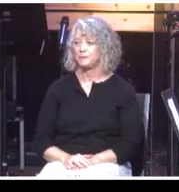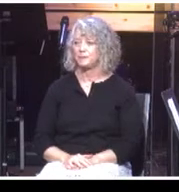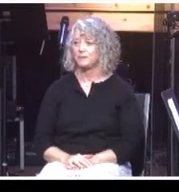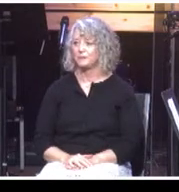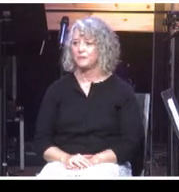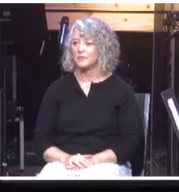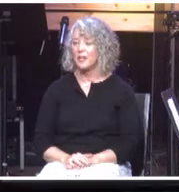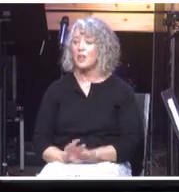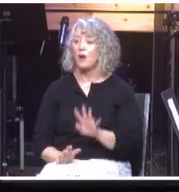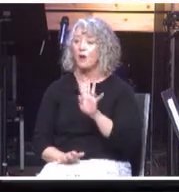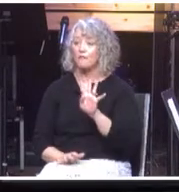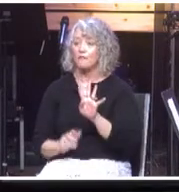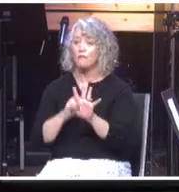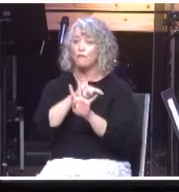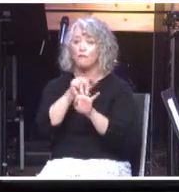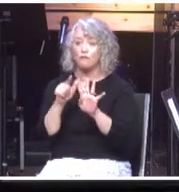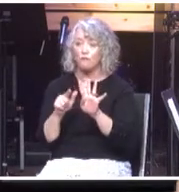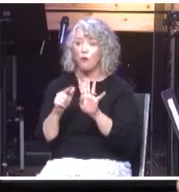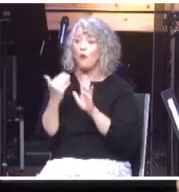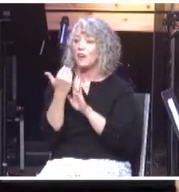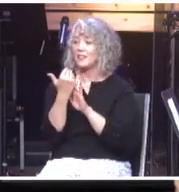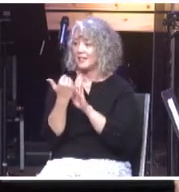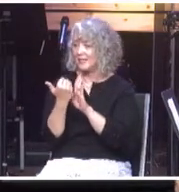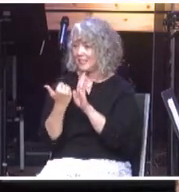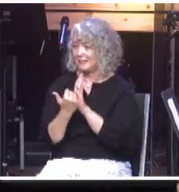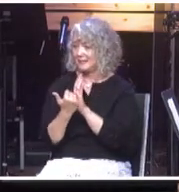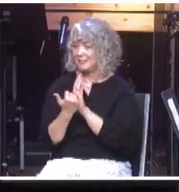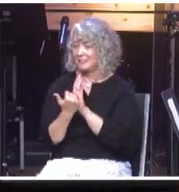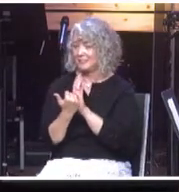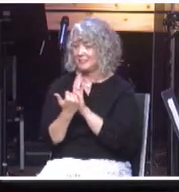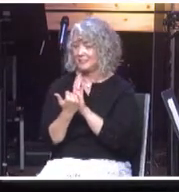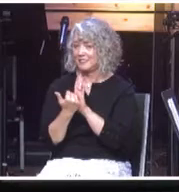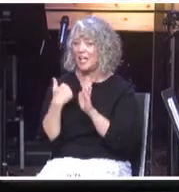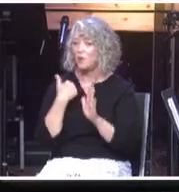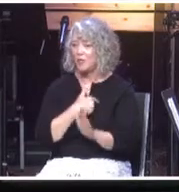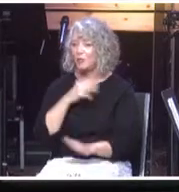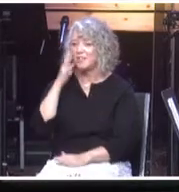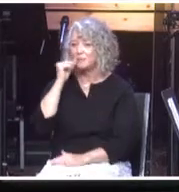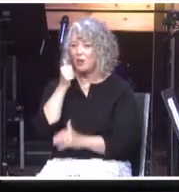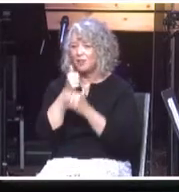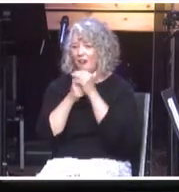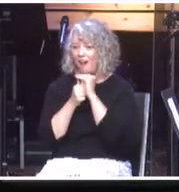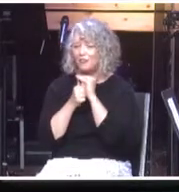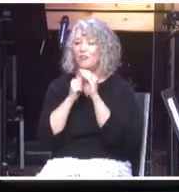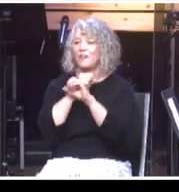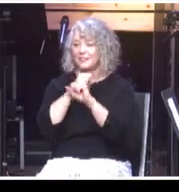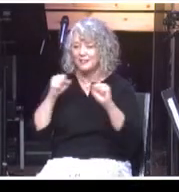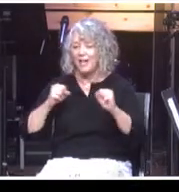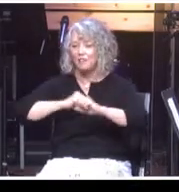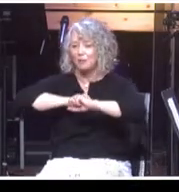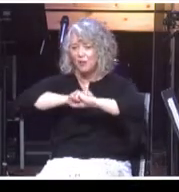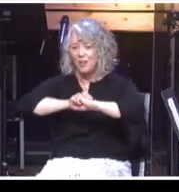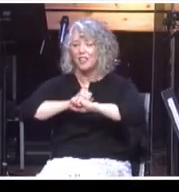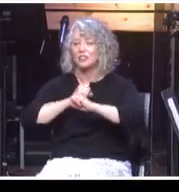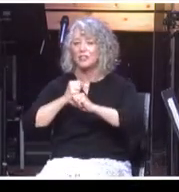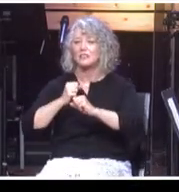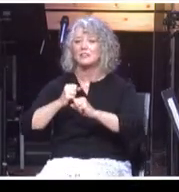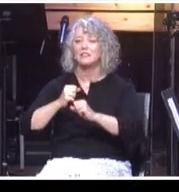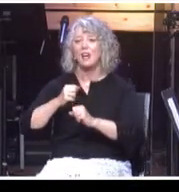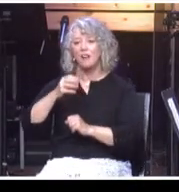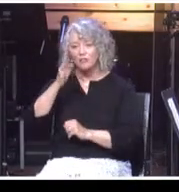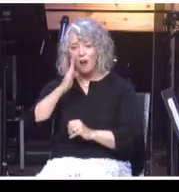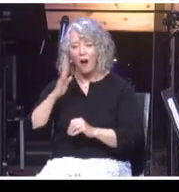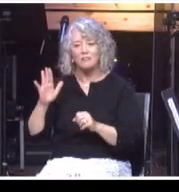He lists four things there. Four things that we'll find beneath the shadow of the Almighty's wings. And first, there's